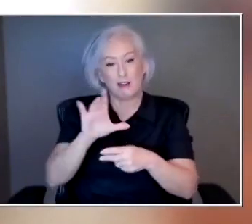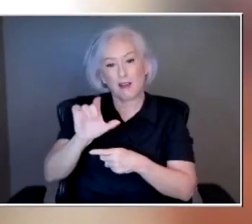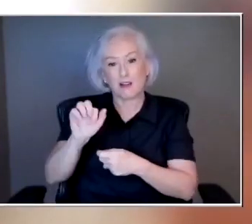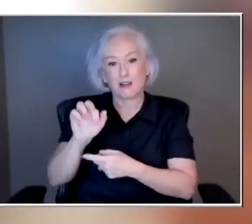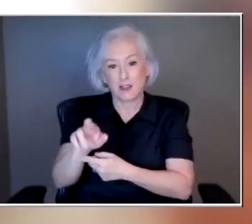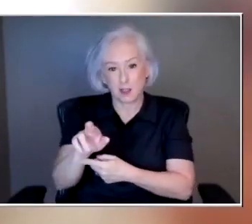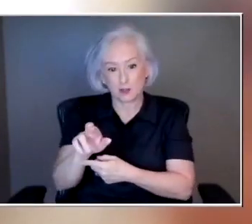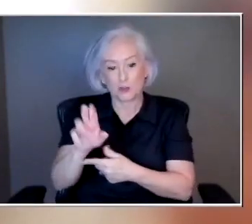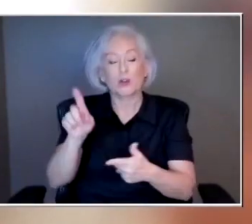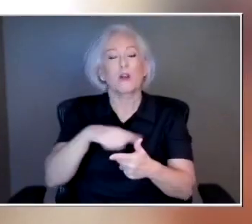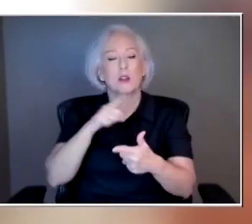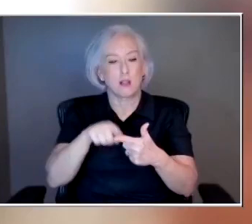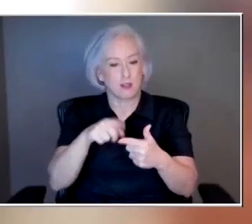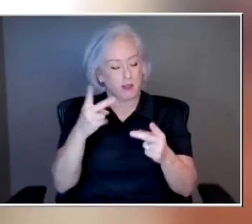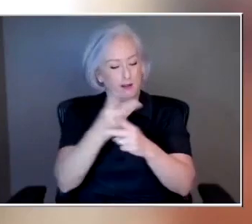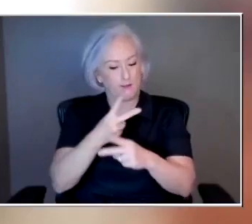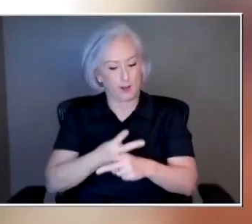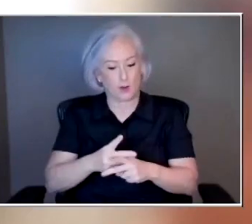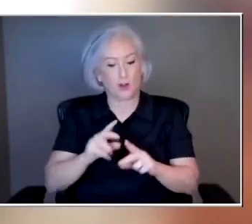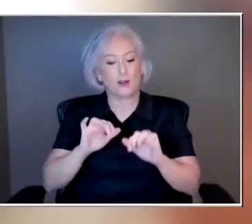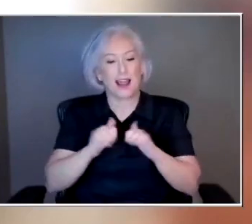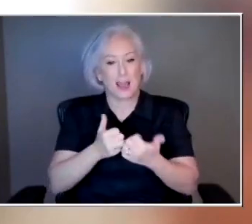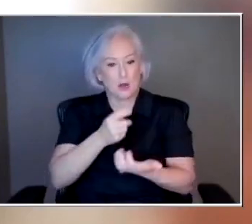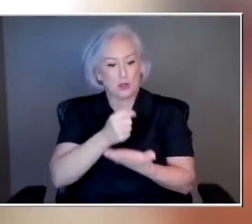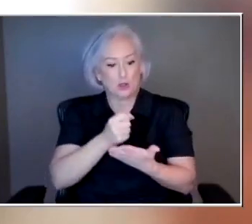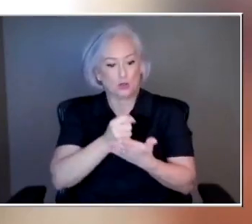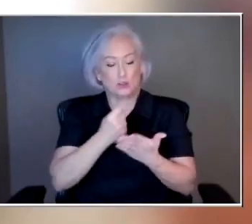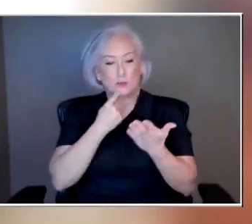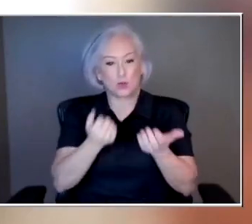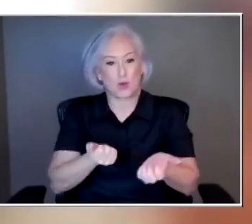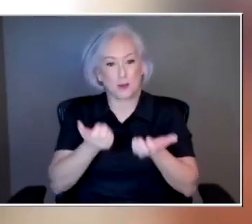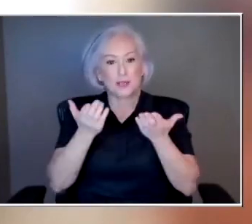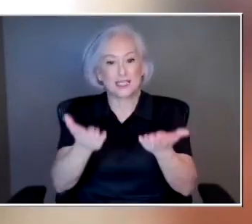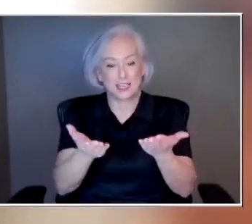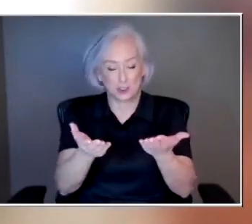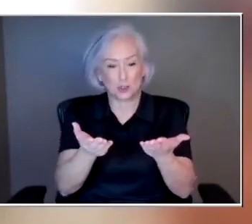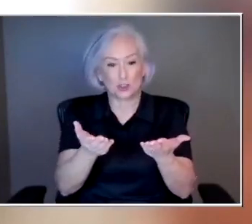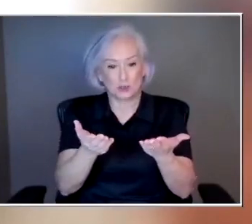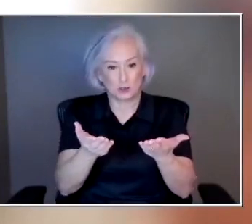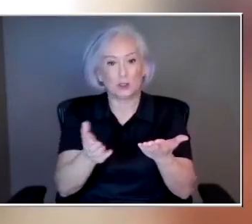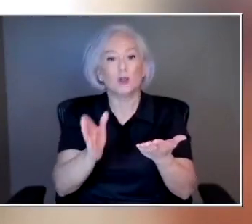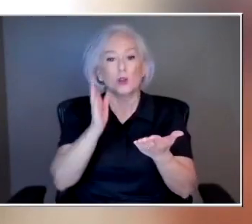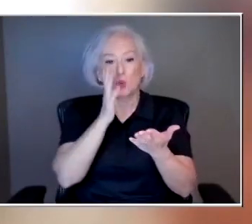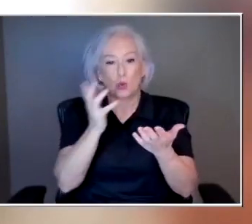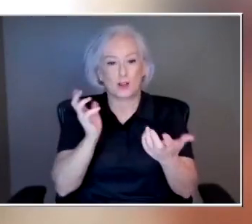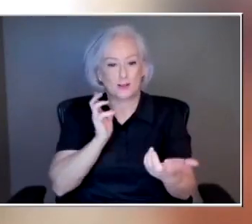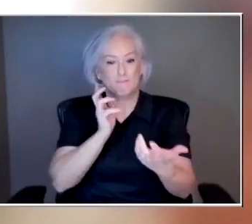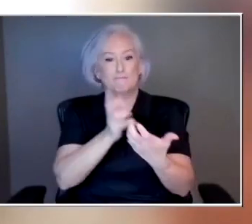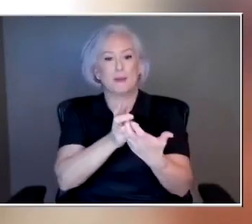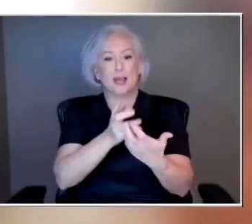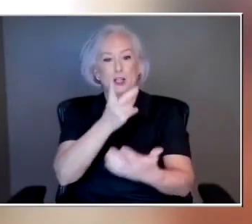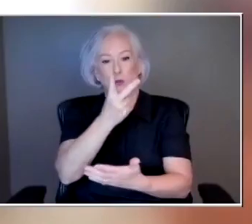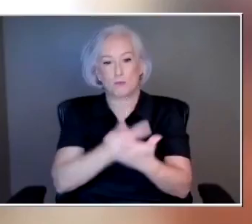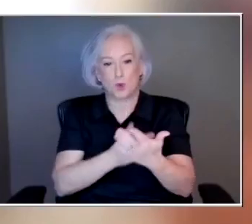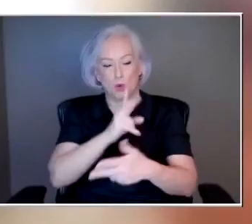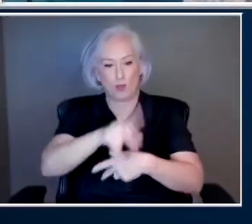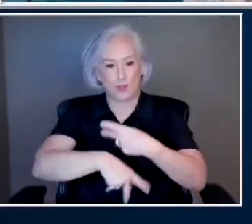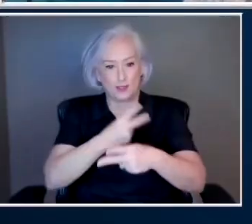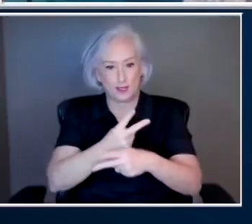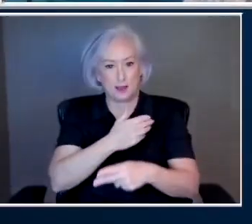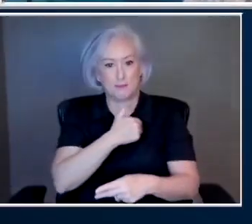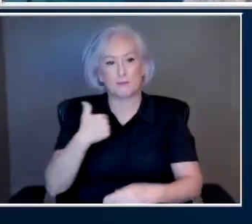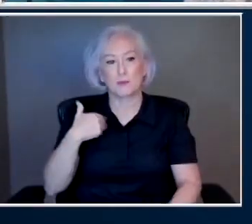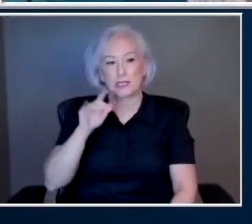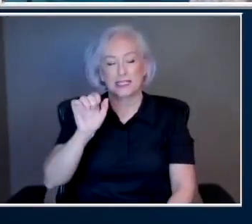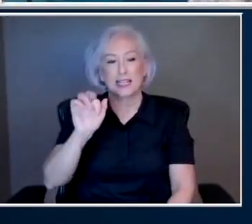up with a way to make sure that the treatment recommendations are going to be able to match both the types of breast cancers.